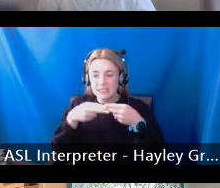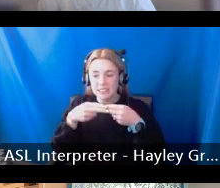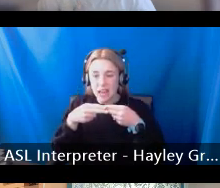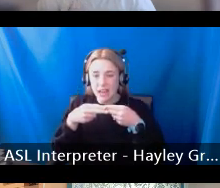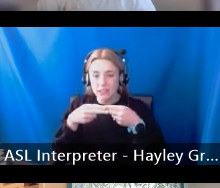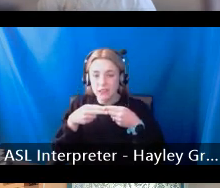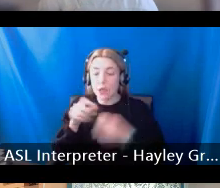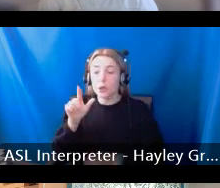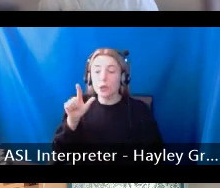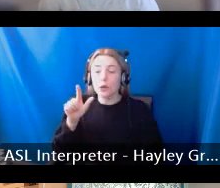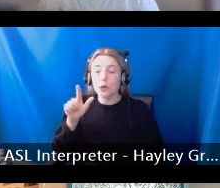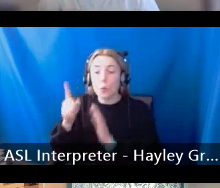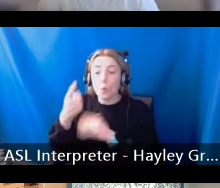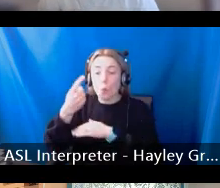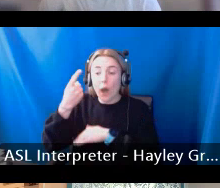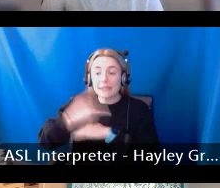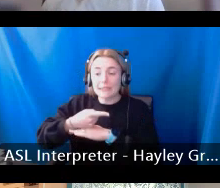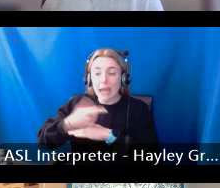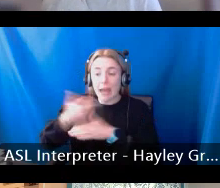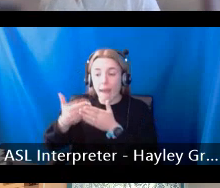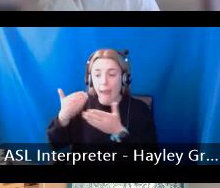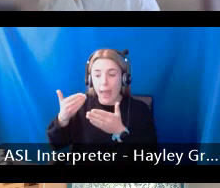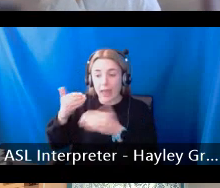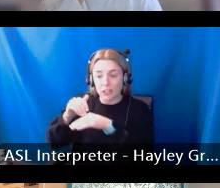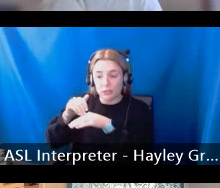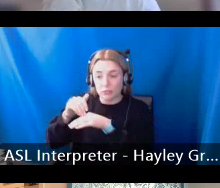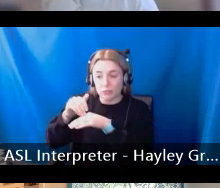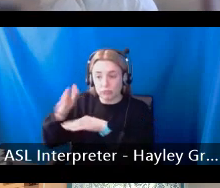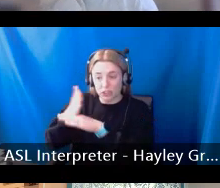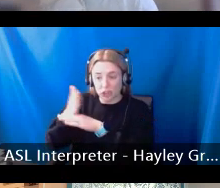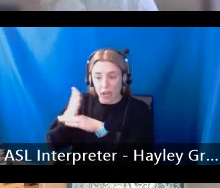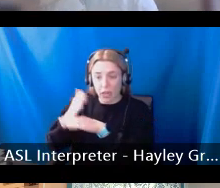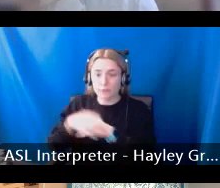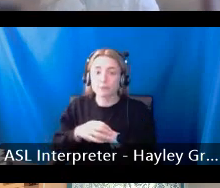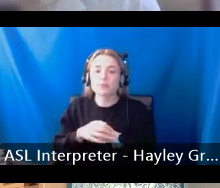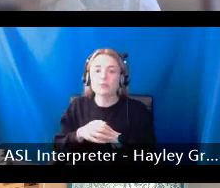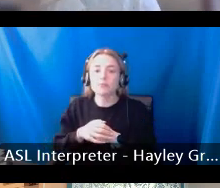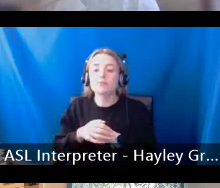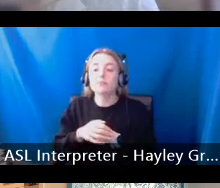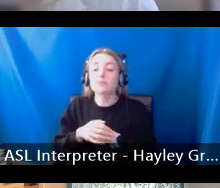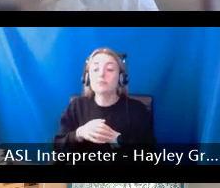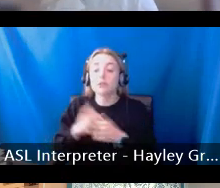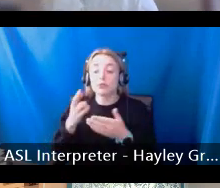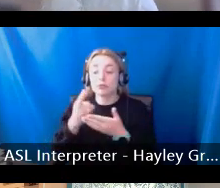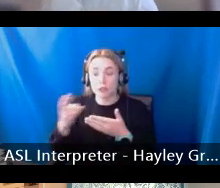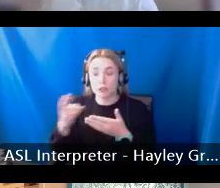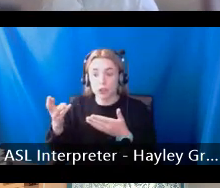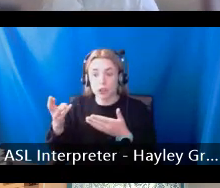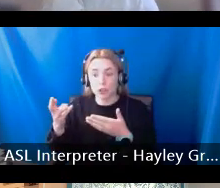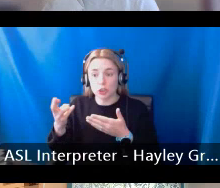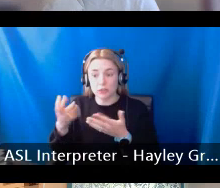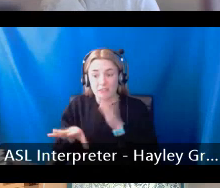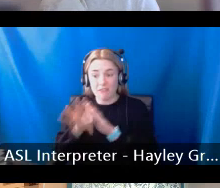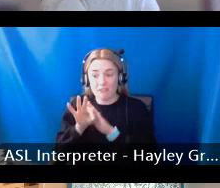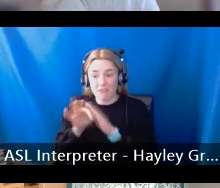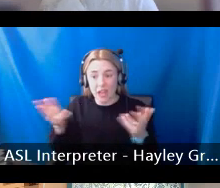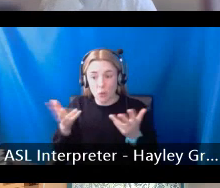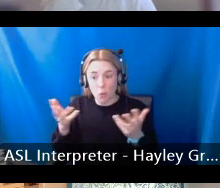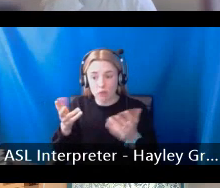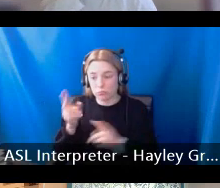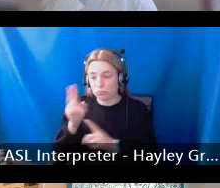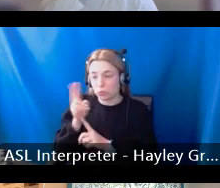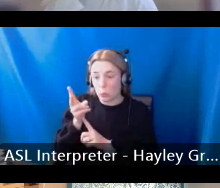your slide should be what relevant research did you find? What's there? And you're giving a 2 to 3 minute presentation to